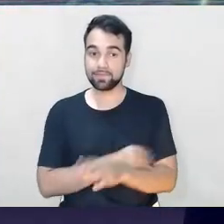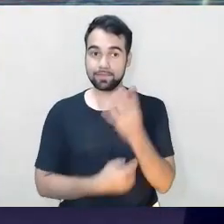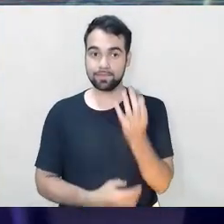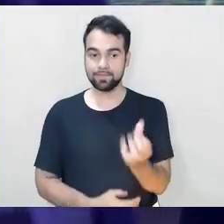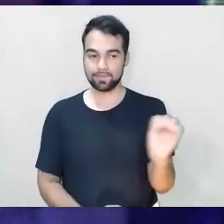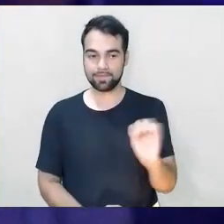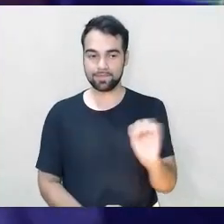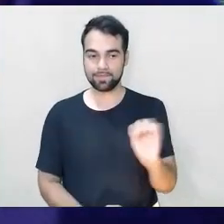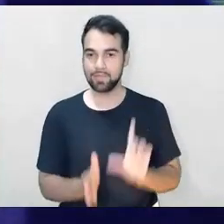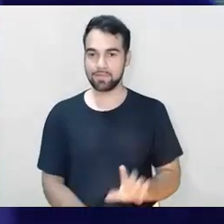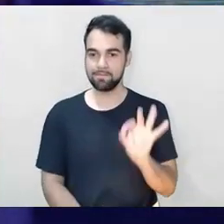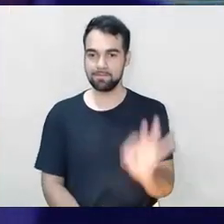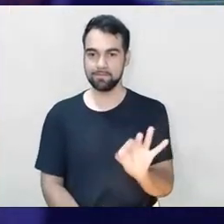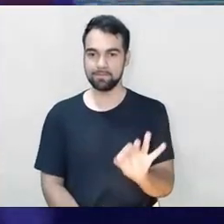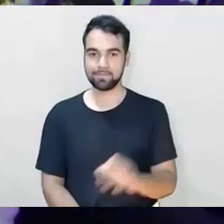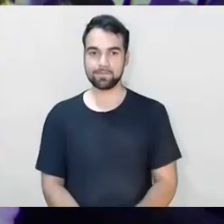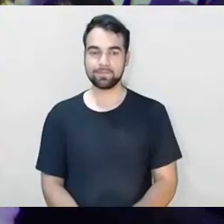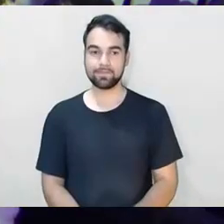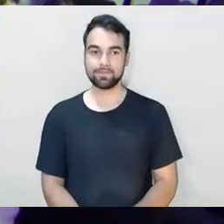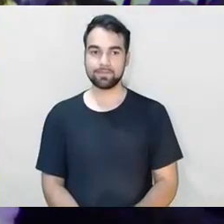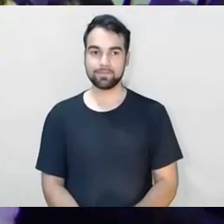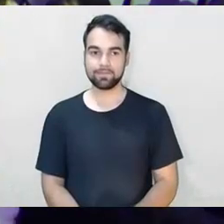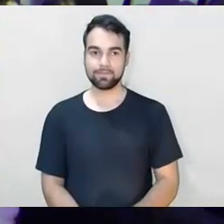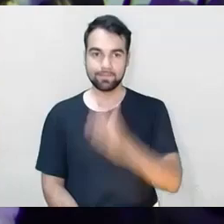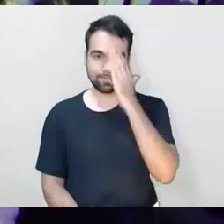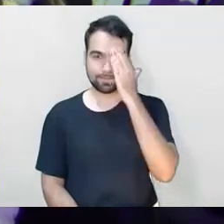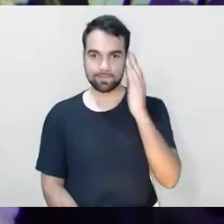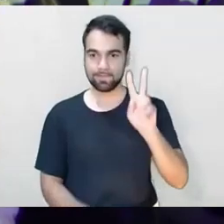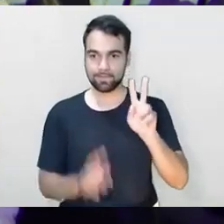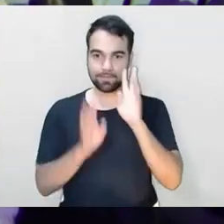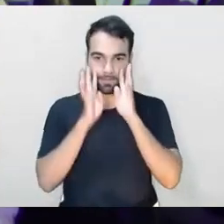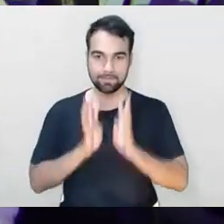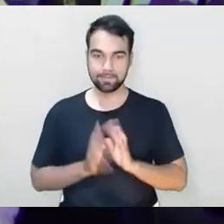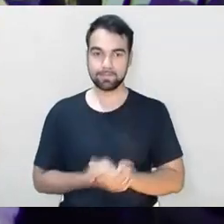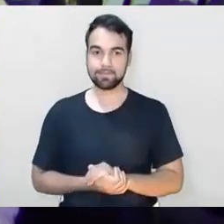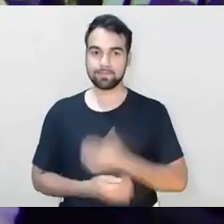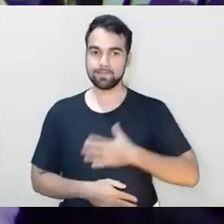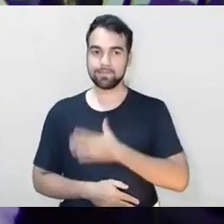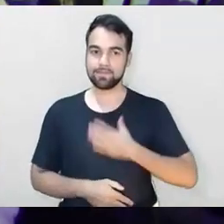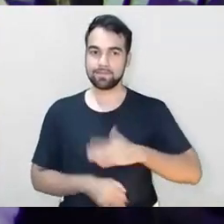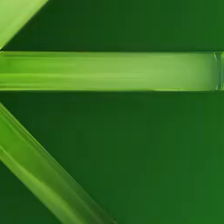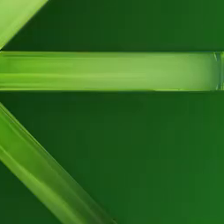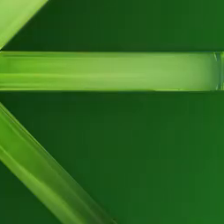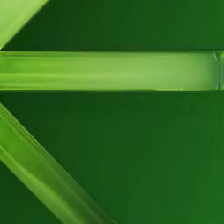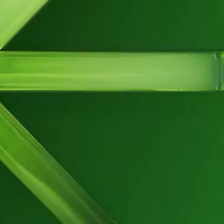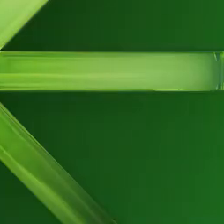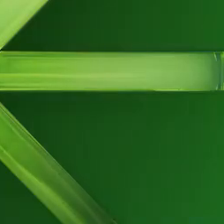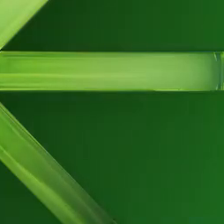We finished 46 seconds beforehand. Thank you very much for your attention. It's a pleasure.